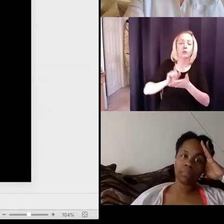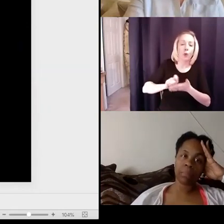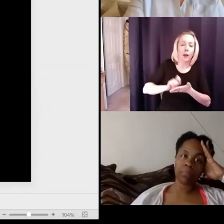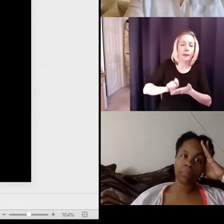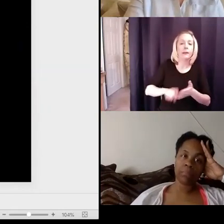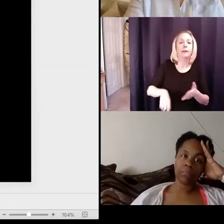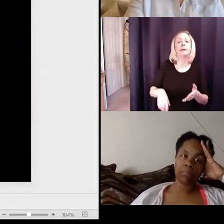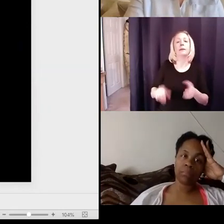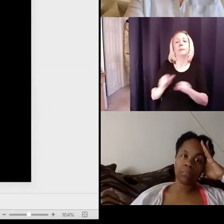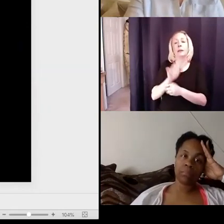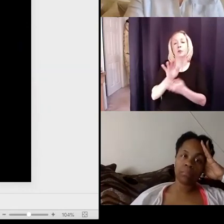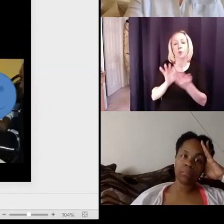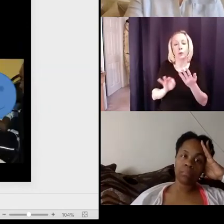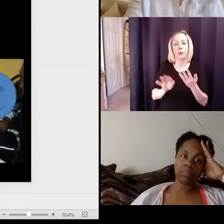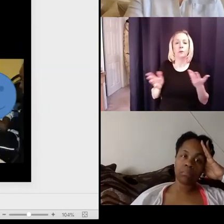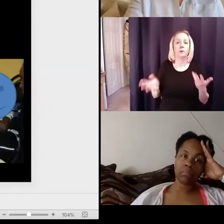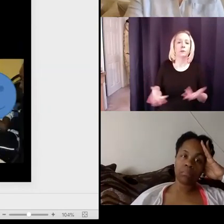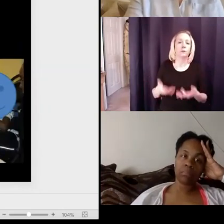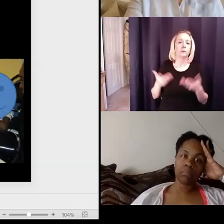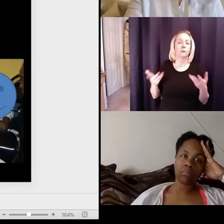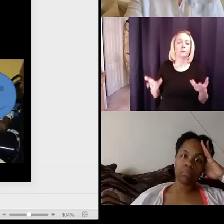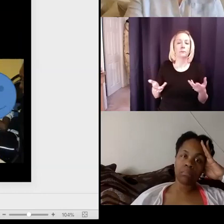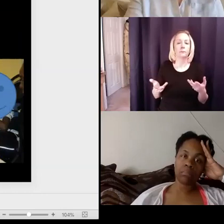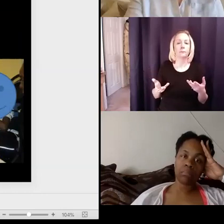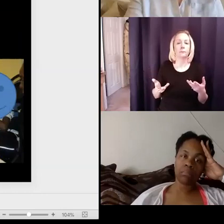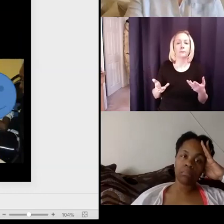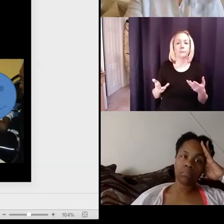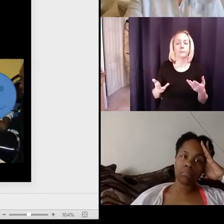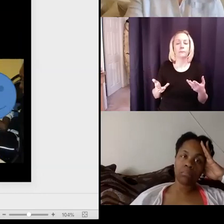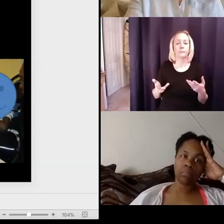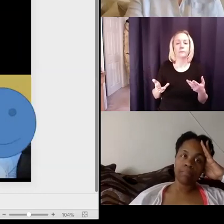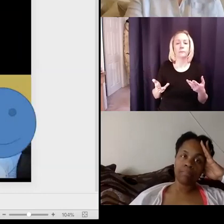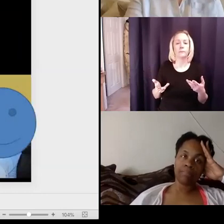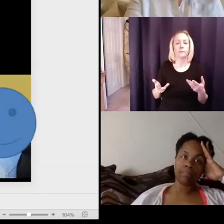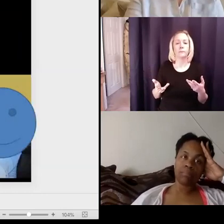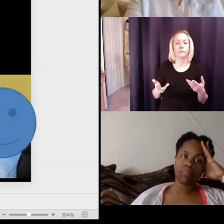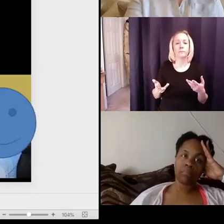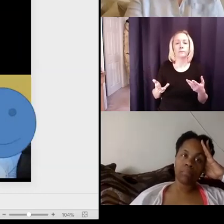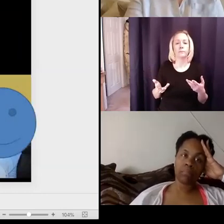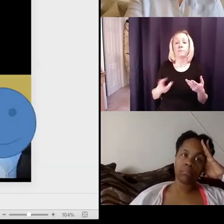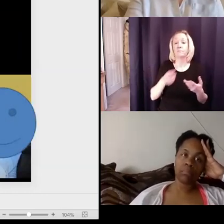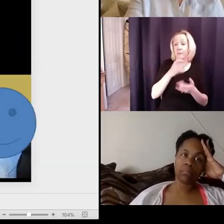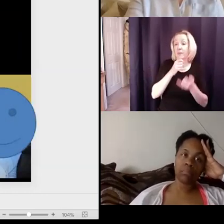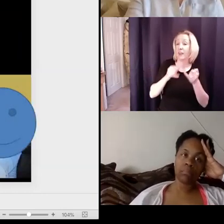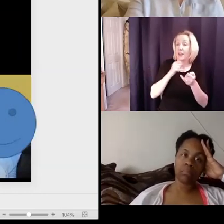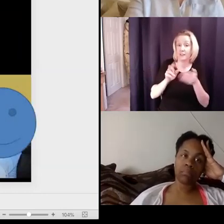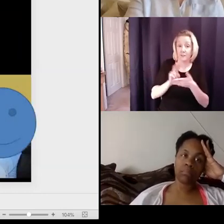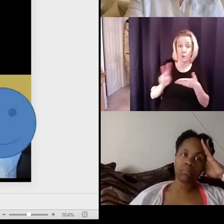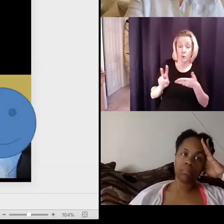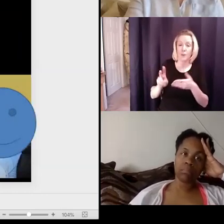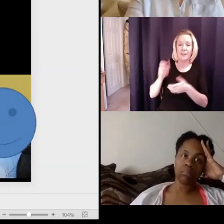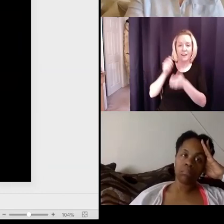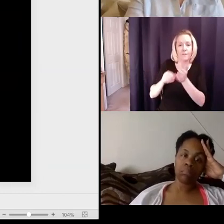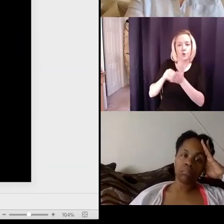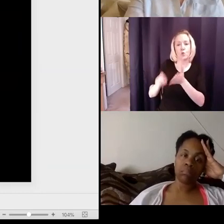making choices, and then like a nice piece at the end. So they all write a sentence about